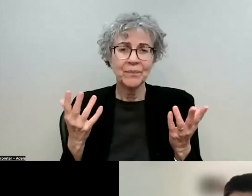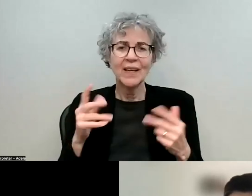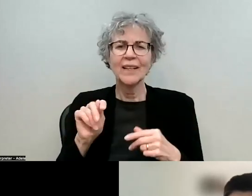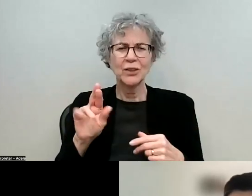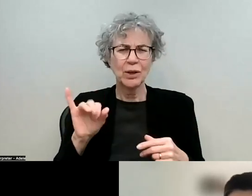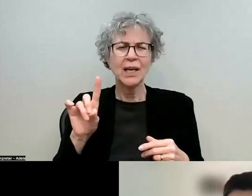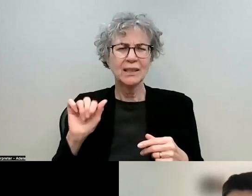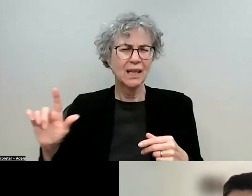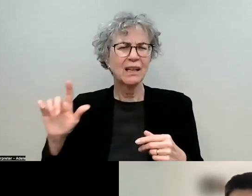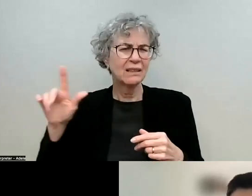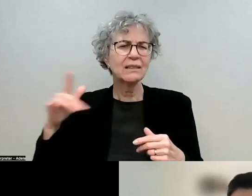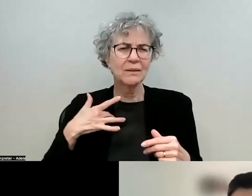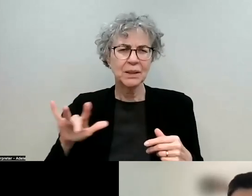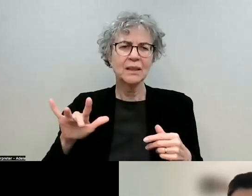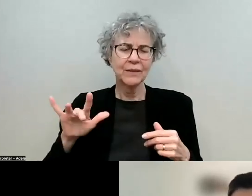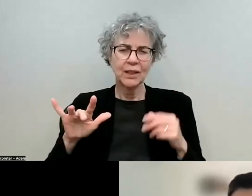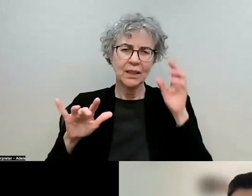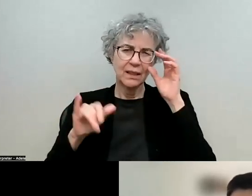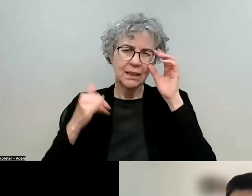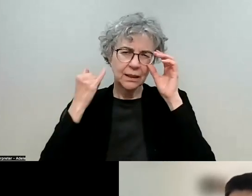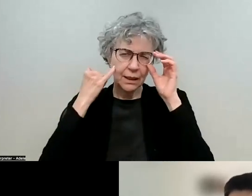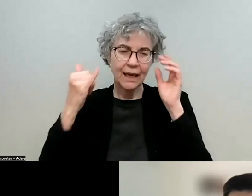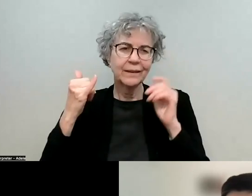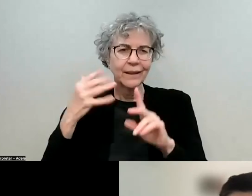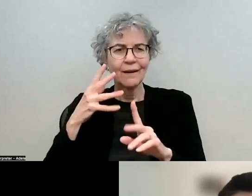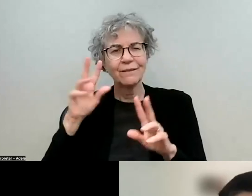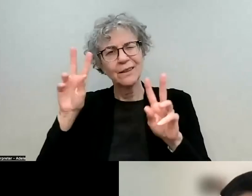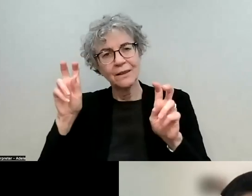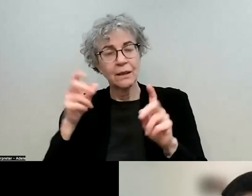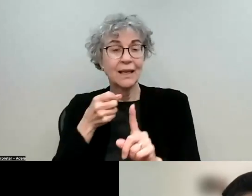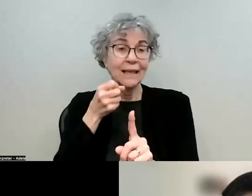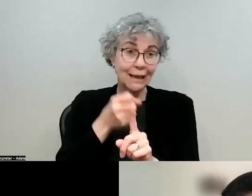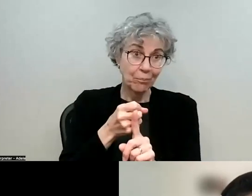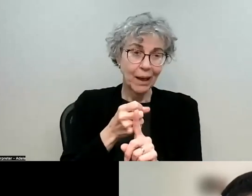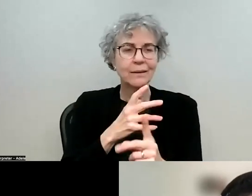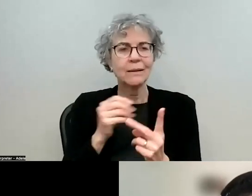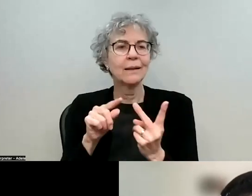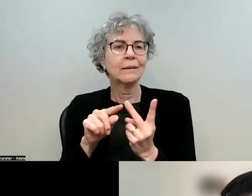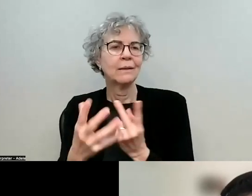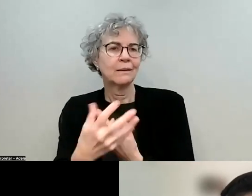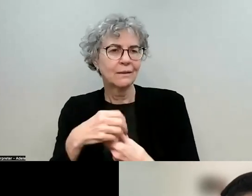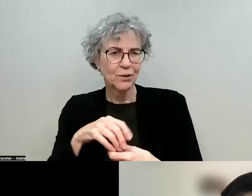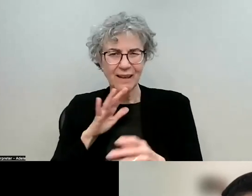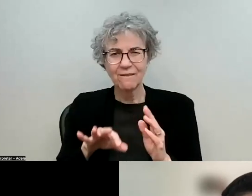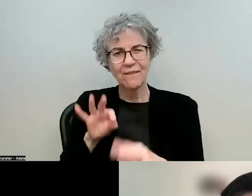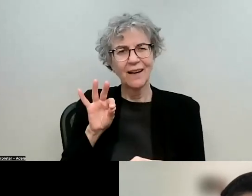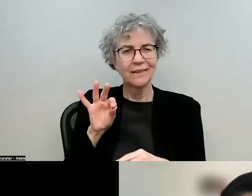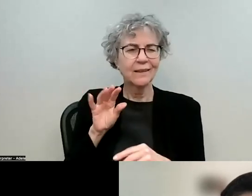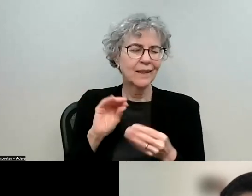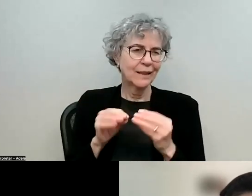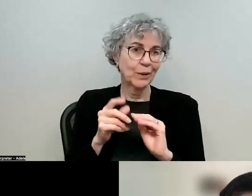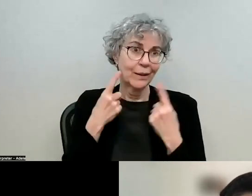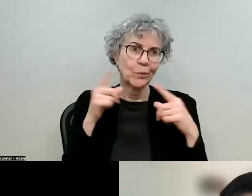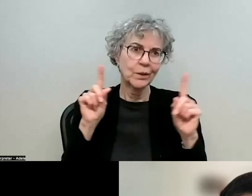quite sensitive to, again, this idea of impact and inclusion and finding a number that works for us. So haven't